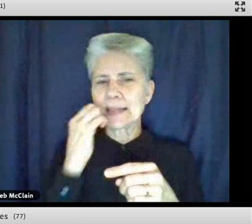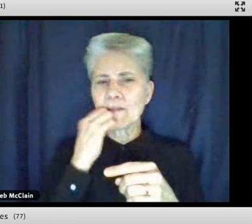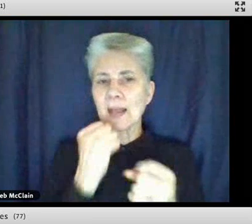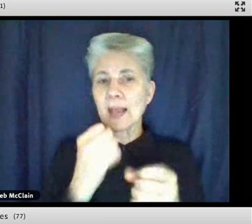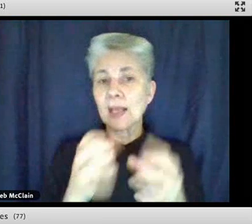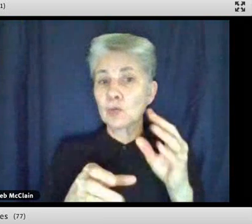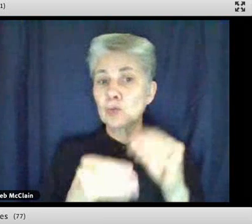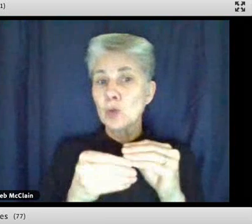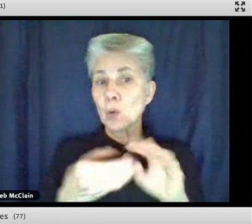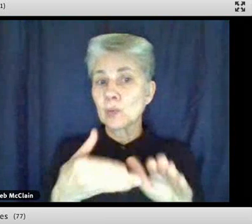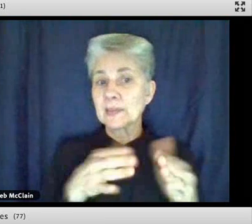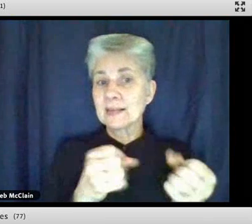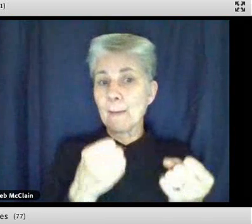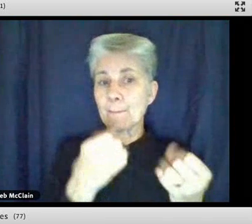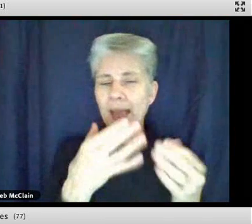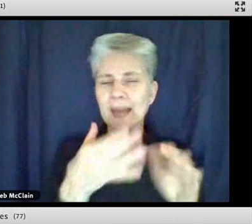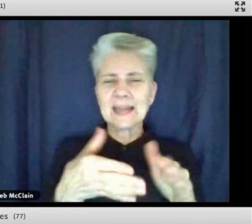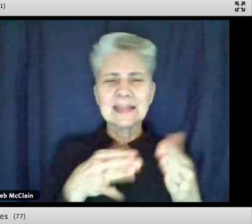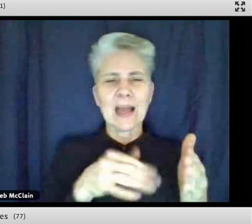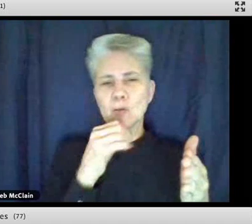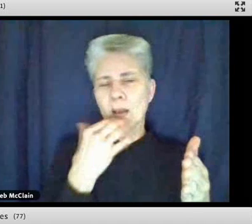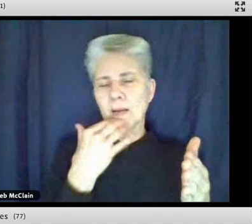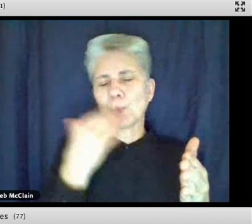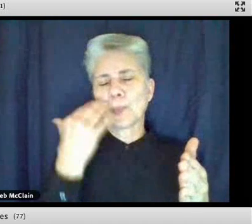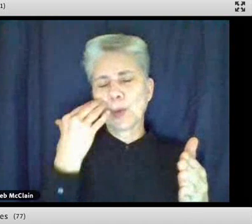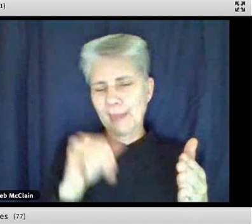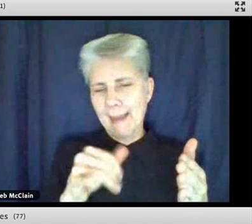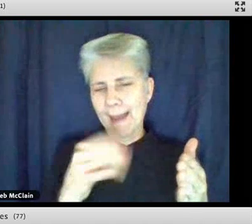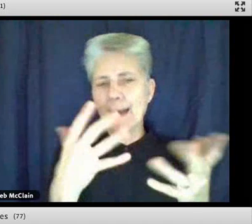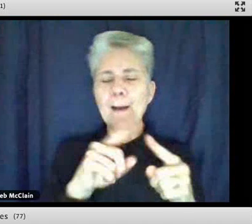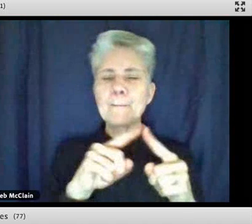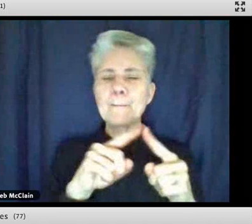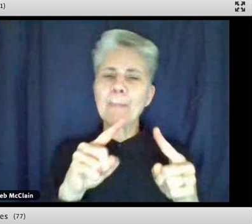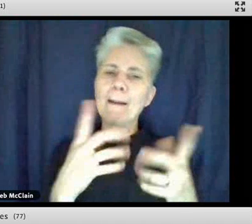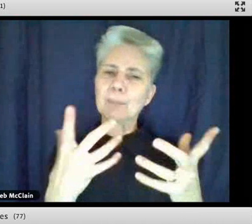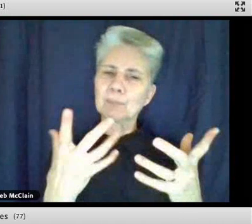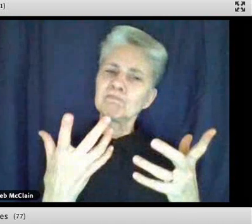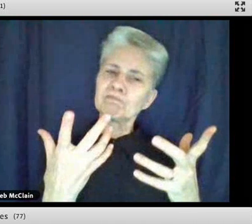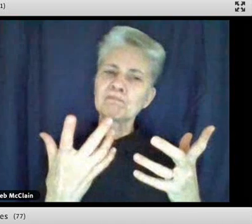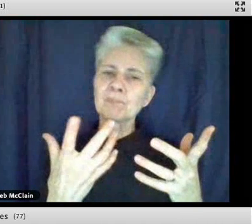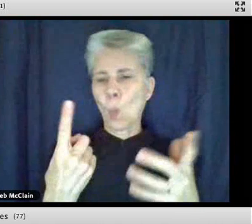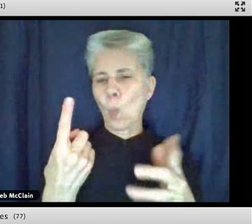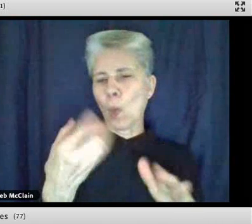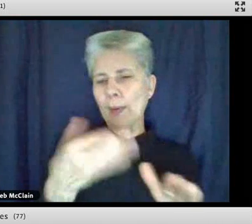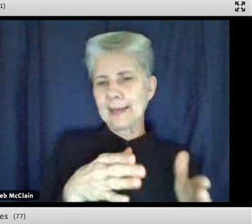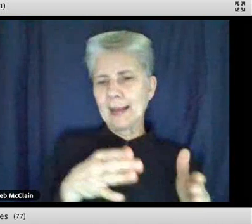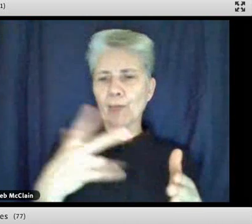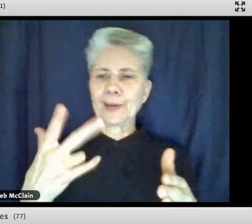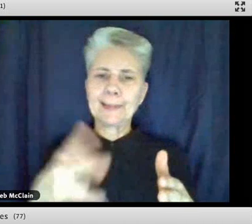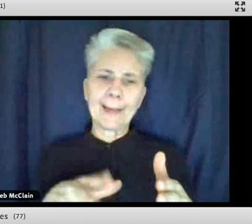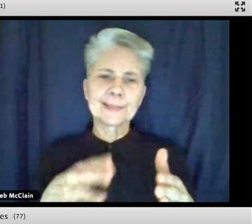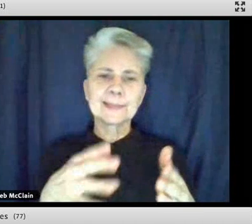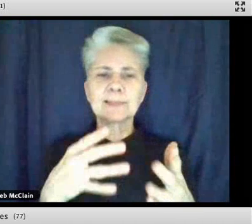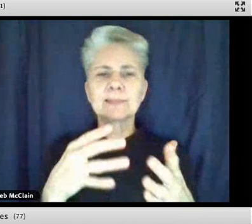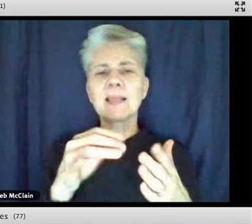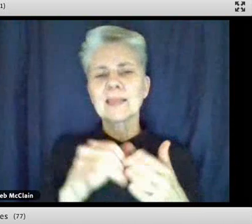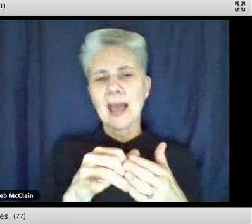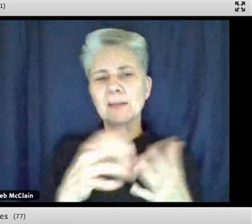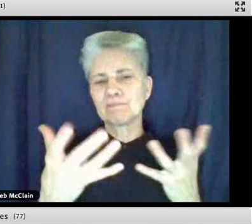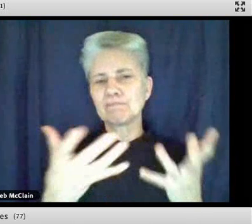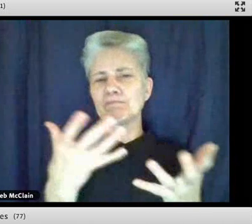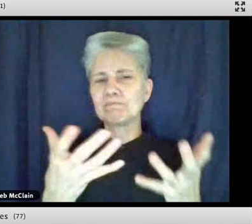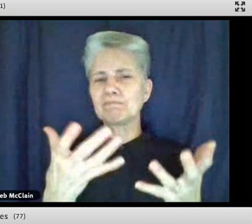not good. We know that. But it kind of, one death here, 3 deaths here, not great. But again, and you